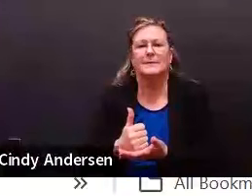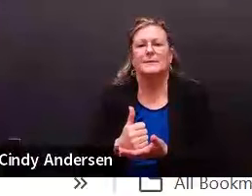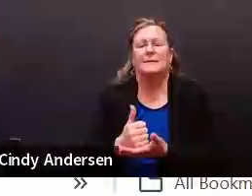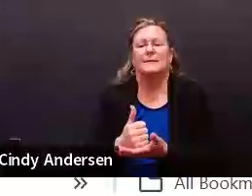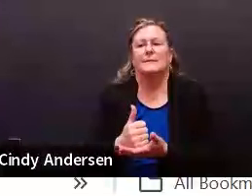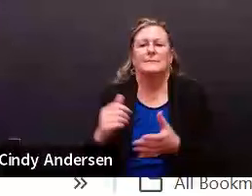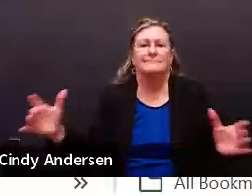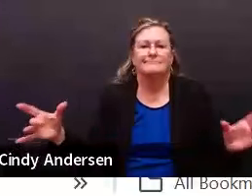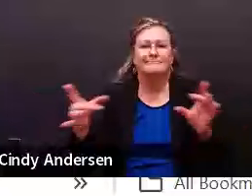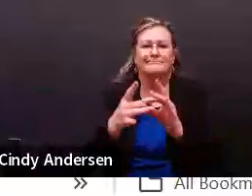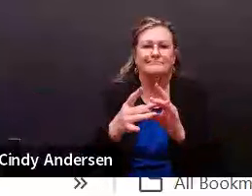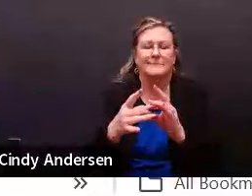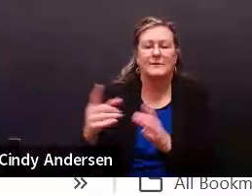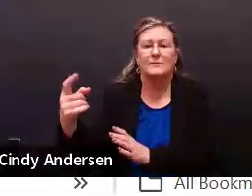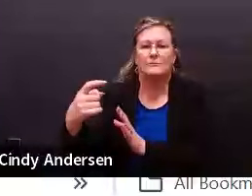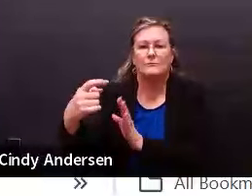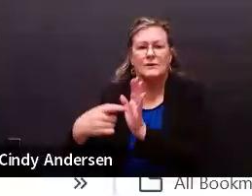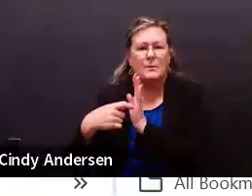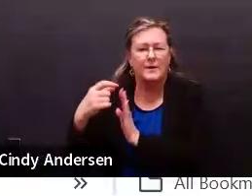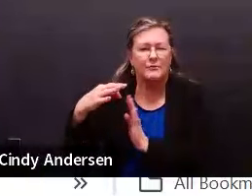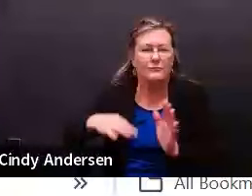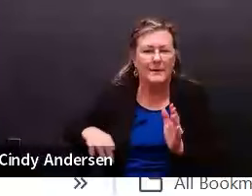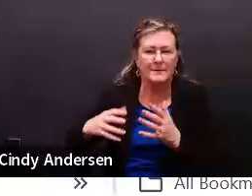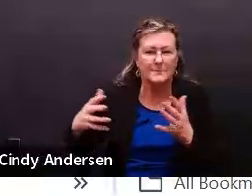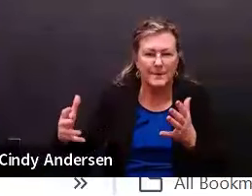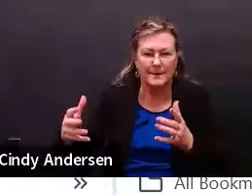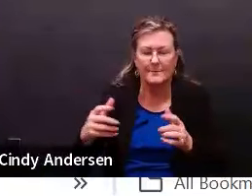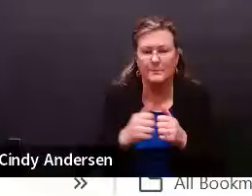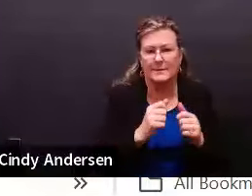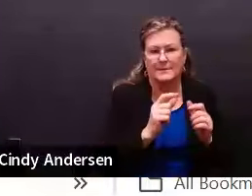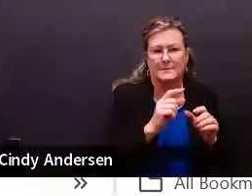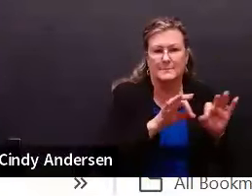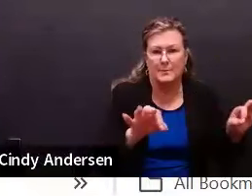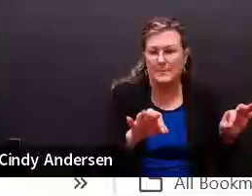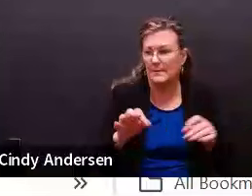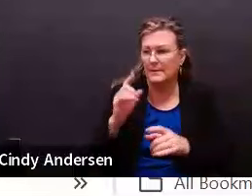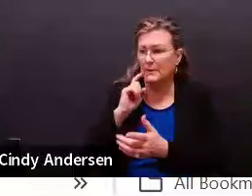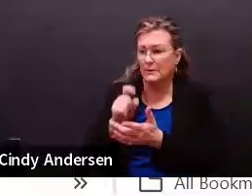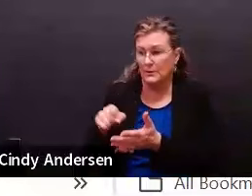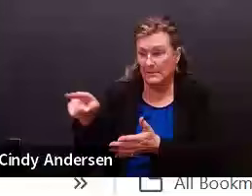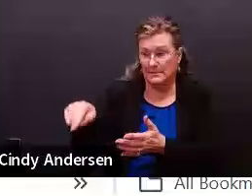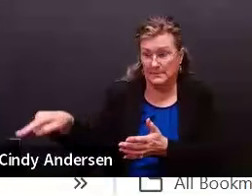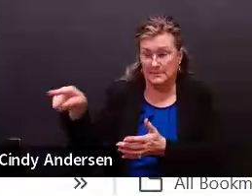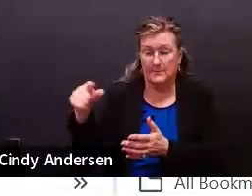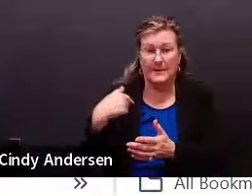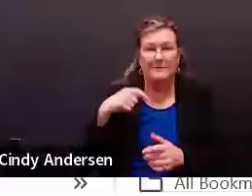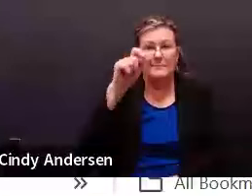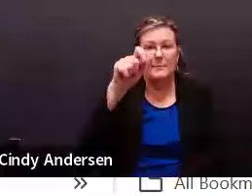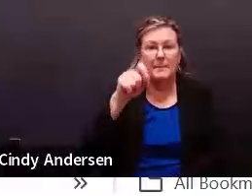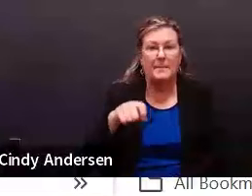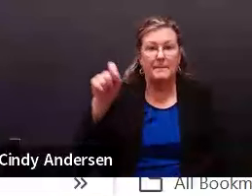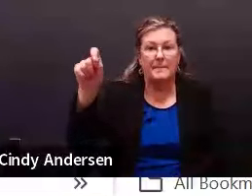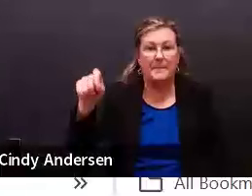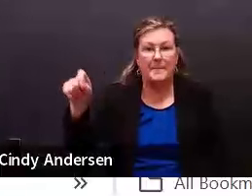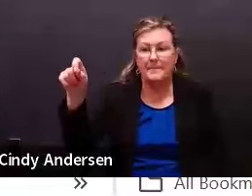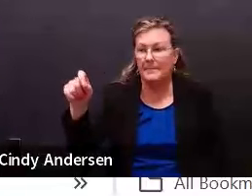is the required credits? So you'll notice here that in this document, we've added this space where we've now outlined it's a minimum